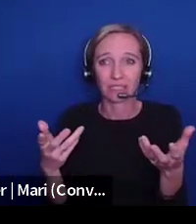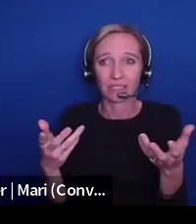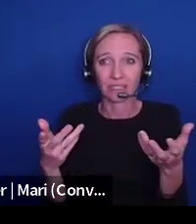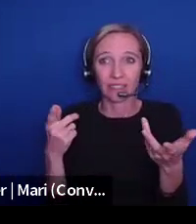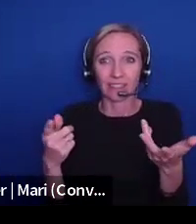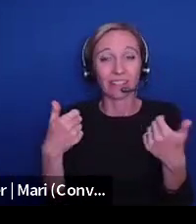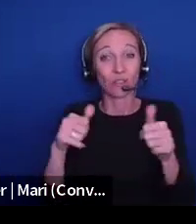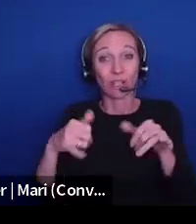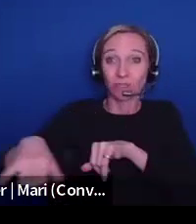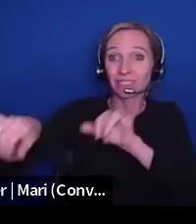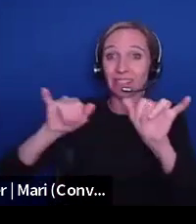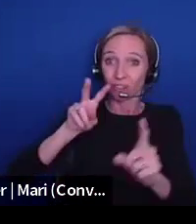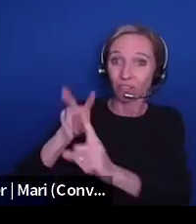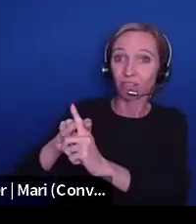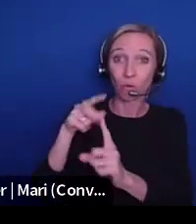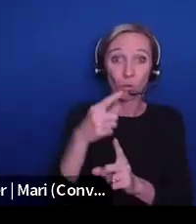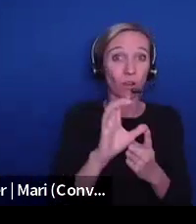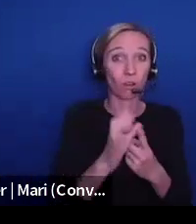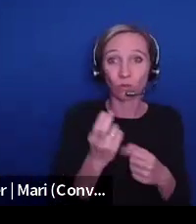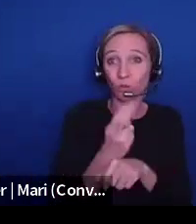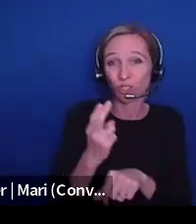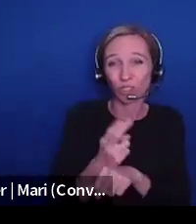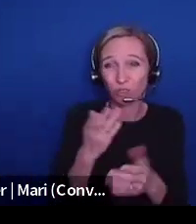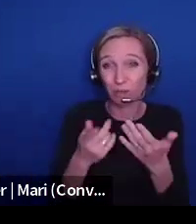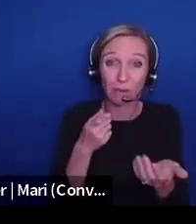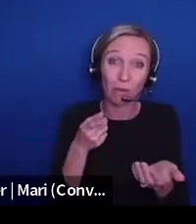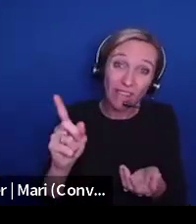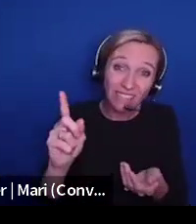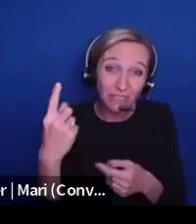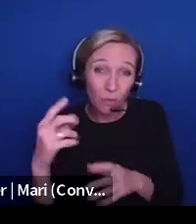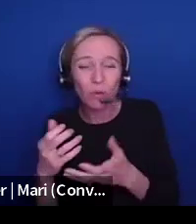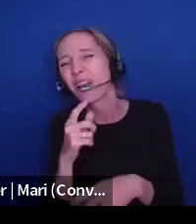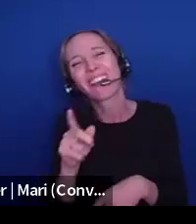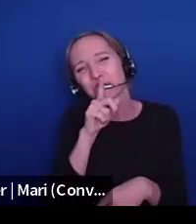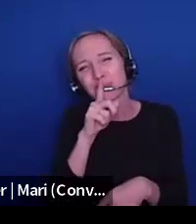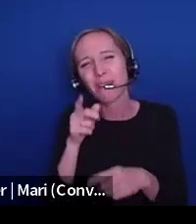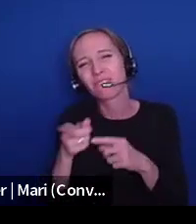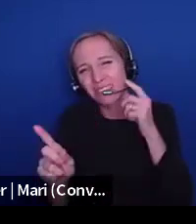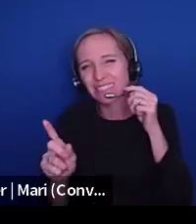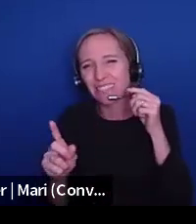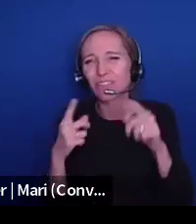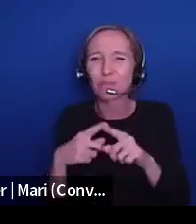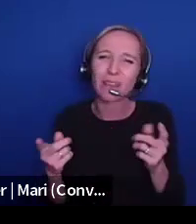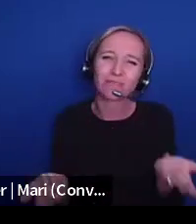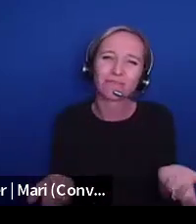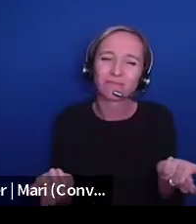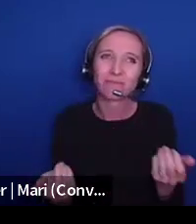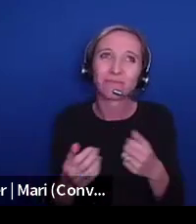standardizing on something that one culture might use might be offensive or not offensive, maybe, or but